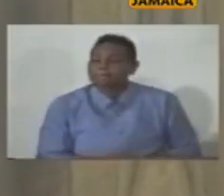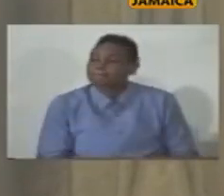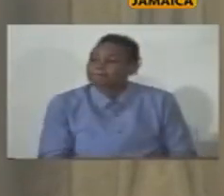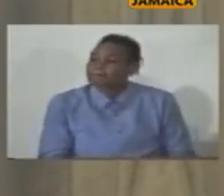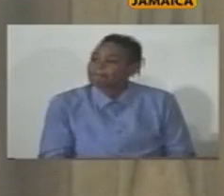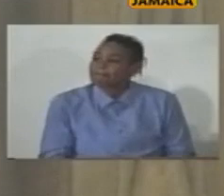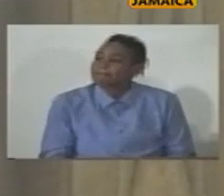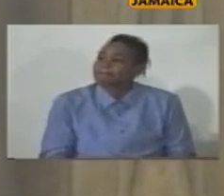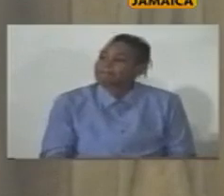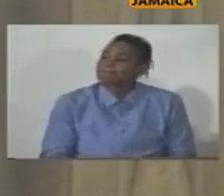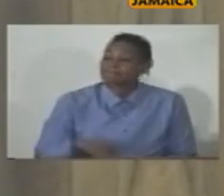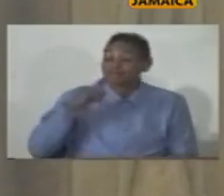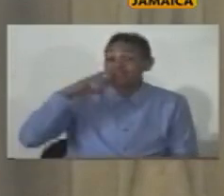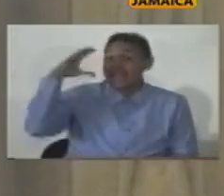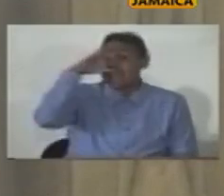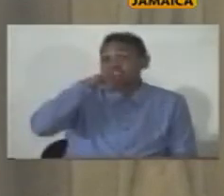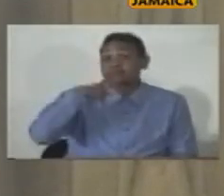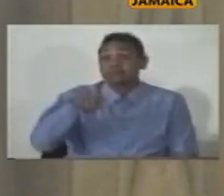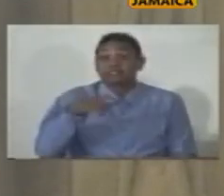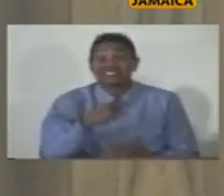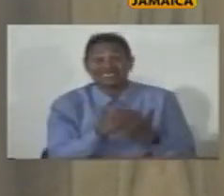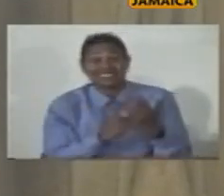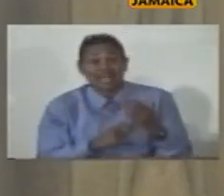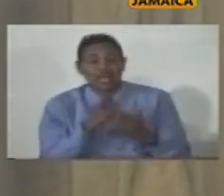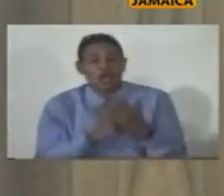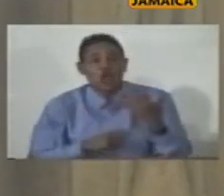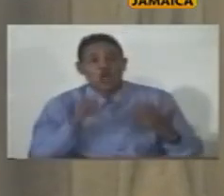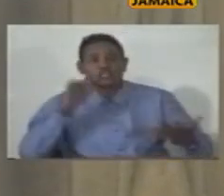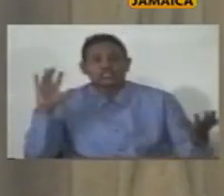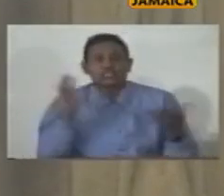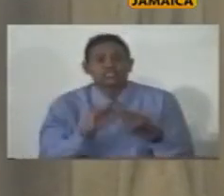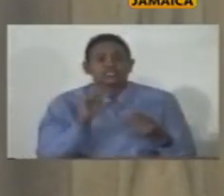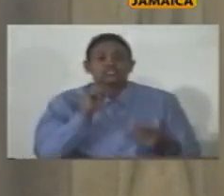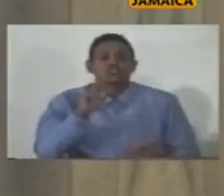The estimated pre-design cost is a whopping